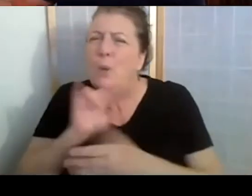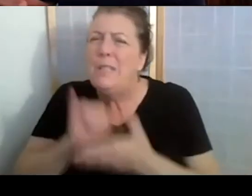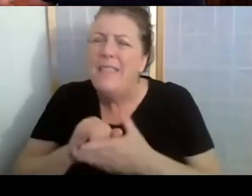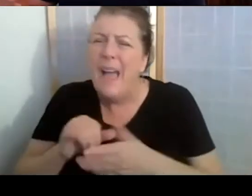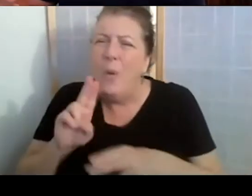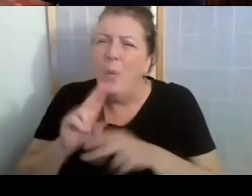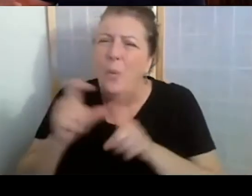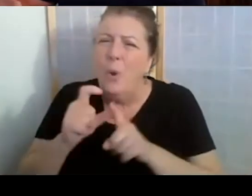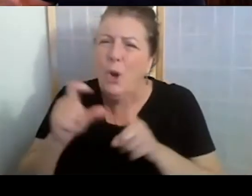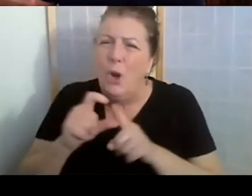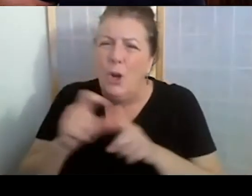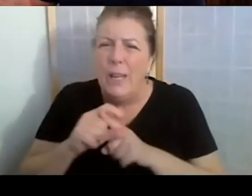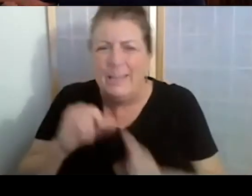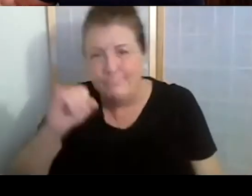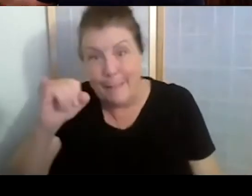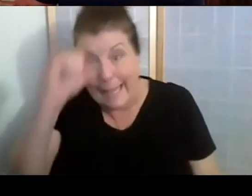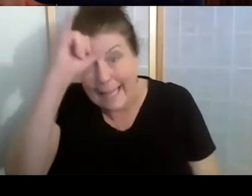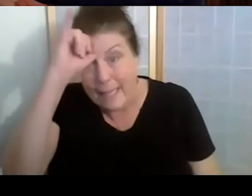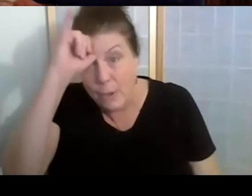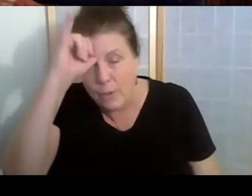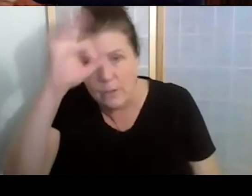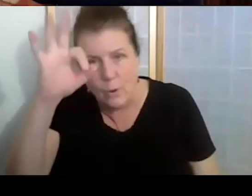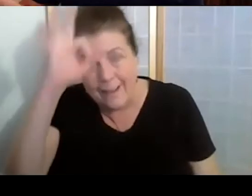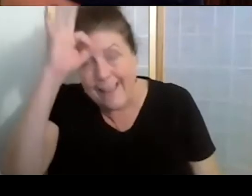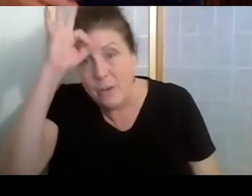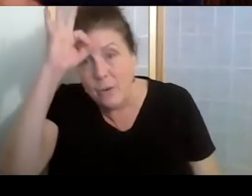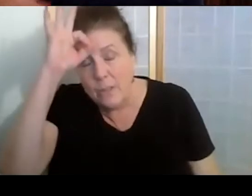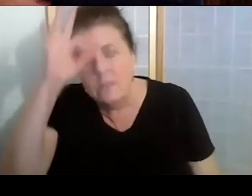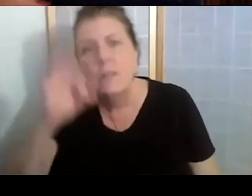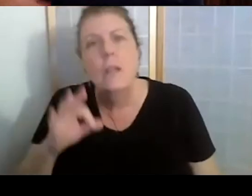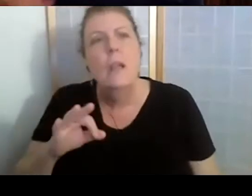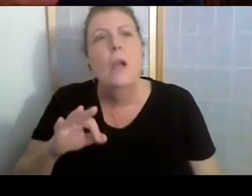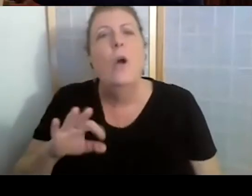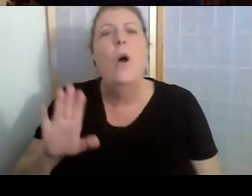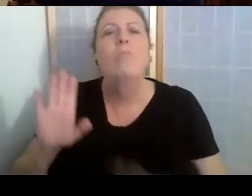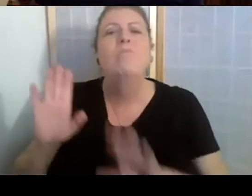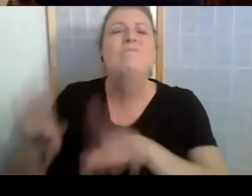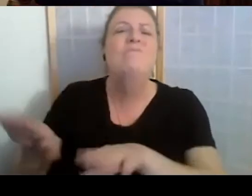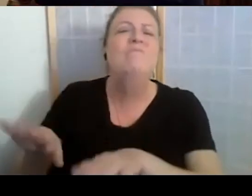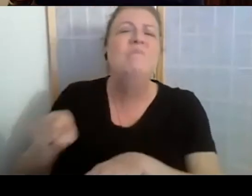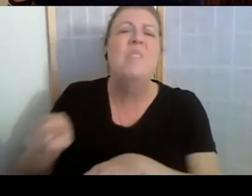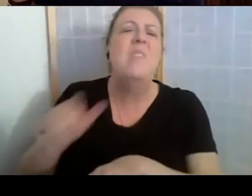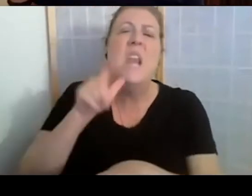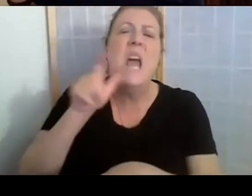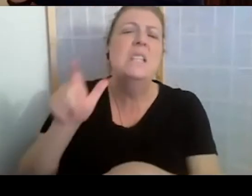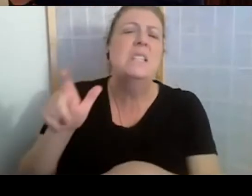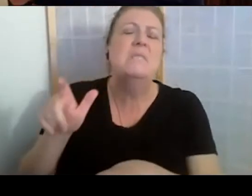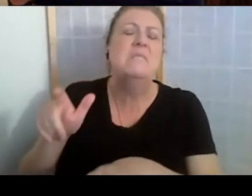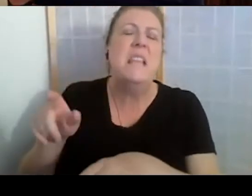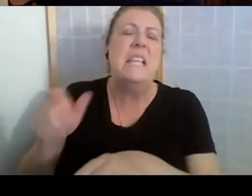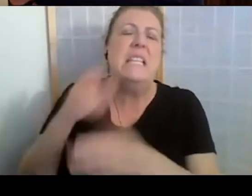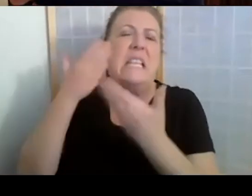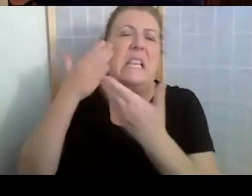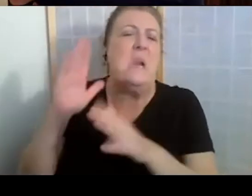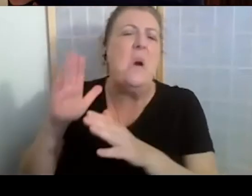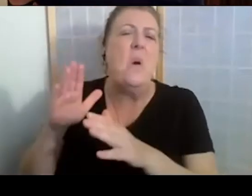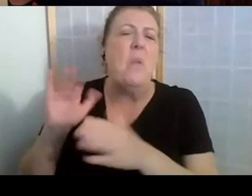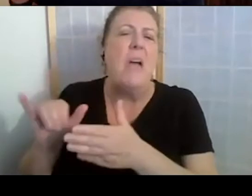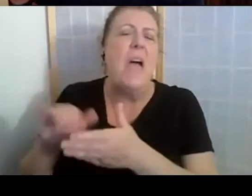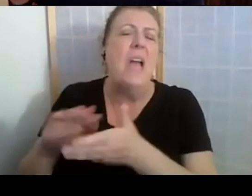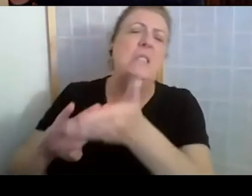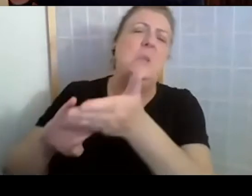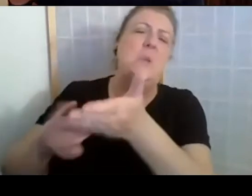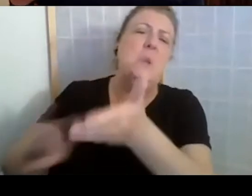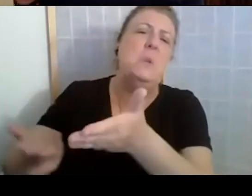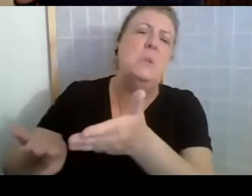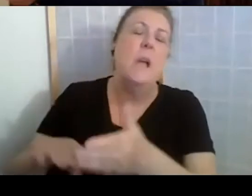ignorance to excuse somebody who doesn't know what they're supposed to know. But I've always, maybe this was a miscue when I was younger, but I've always